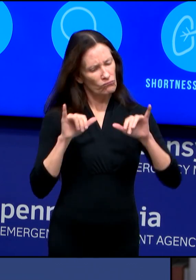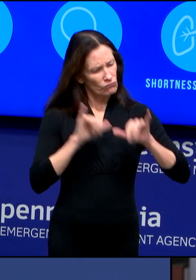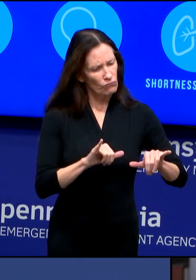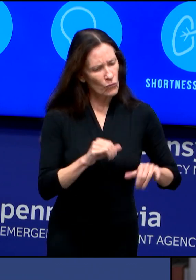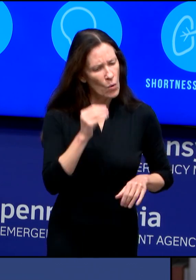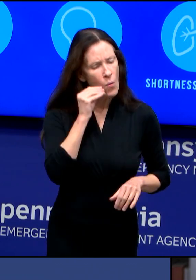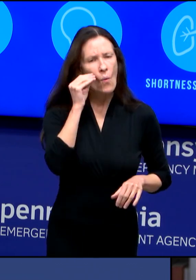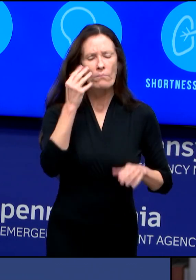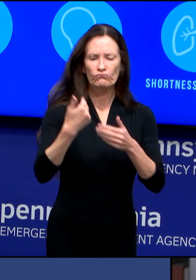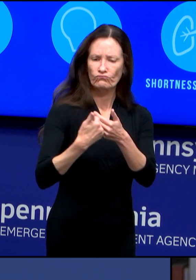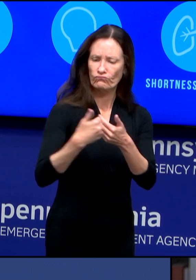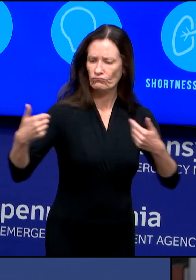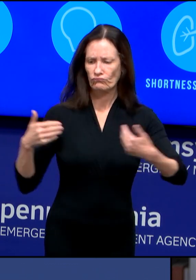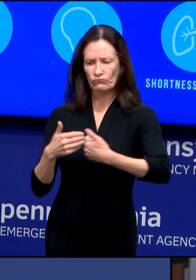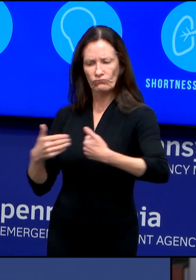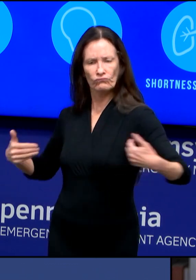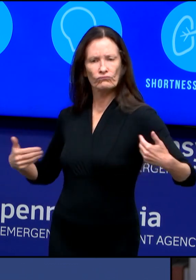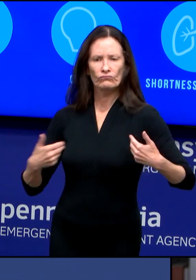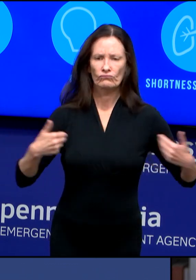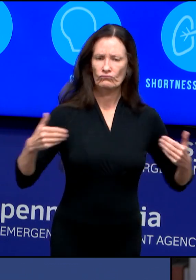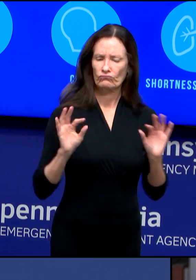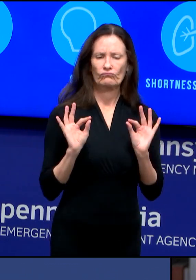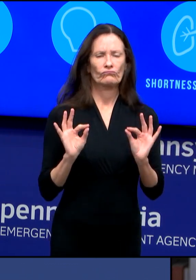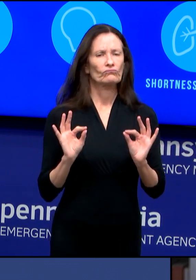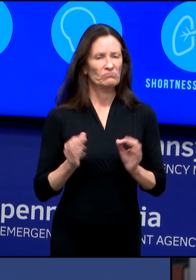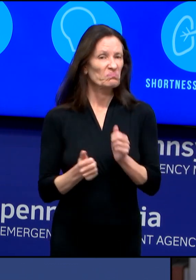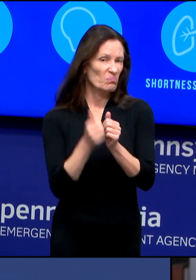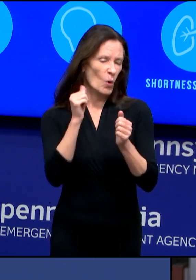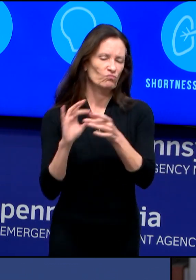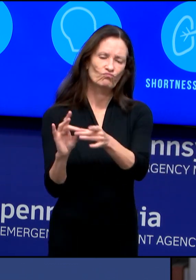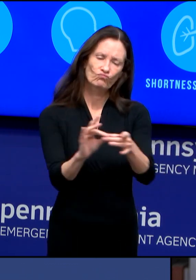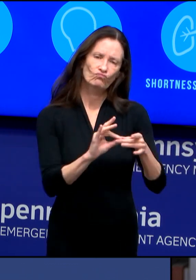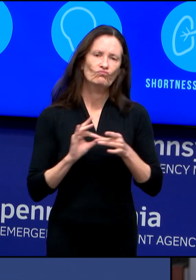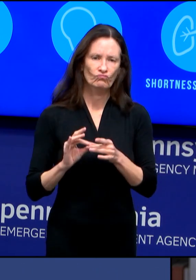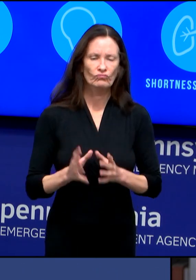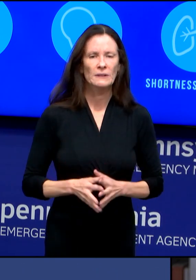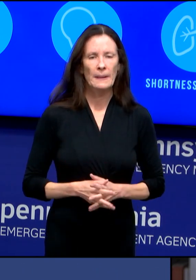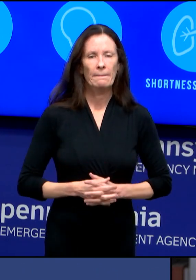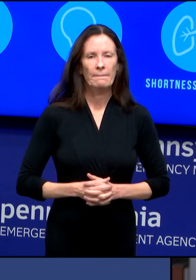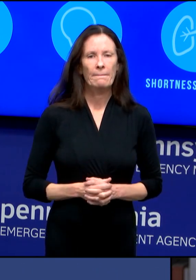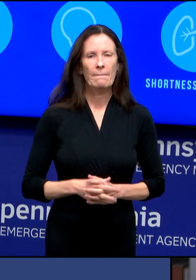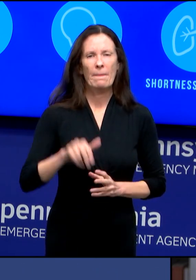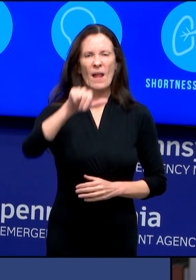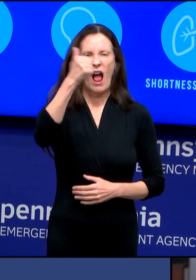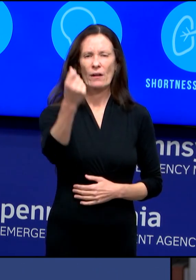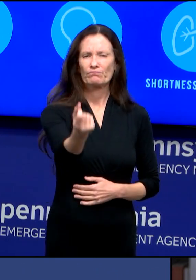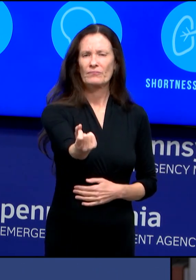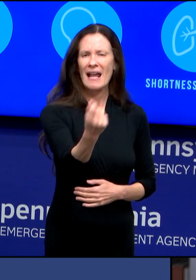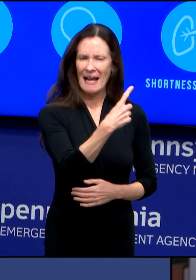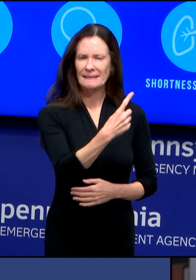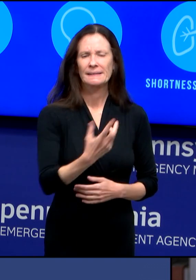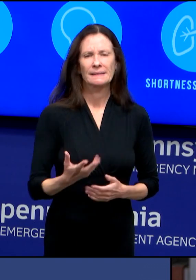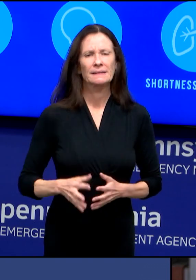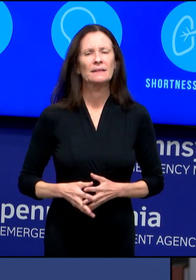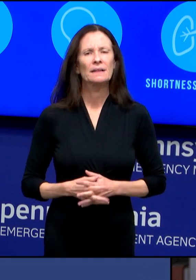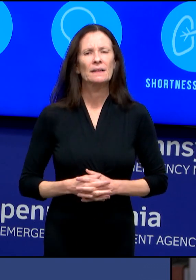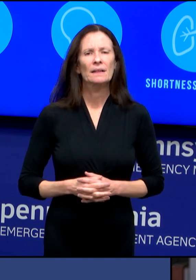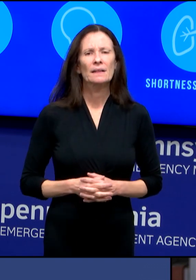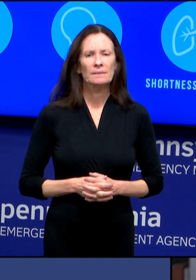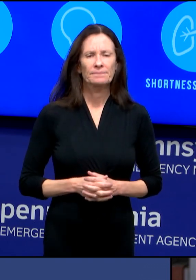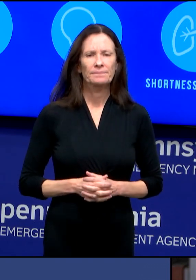Pittsburgh, what is the difference between a stay-at-home order and the previous order, and will there be a curfew?